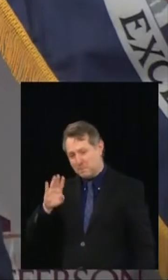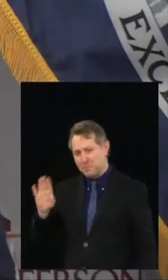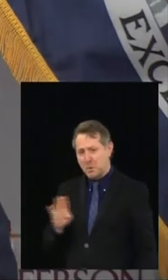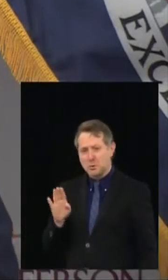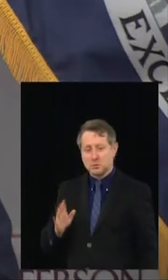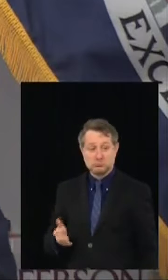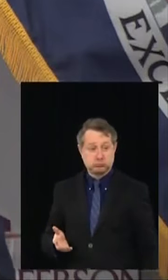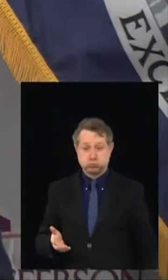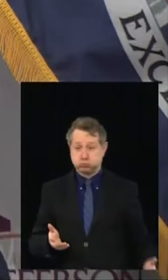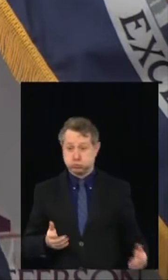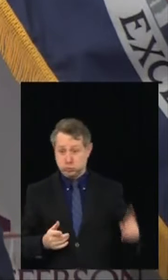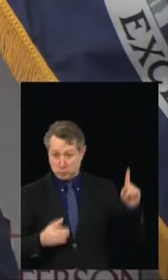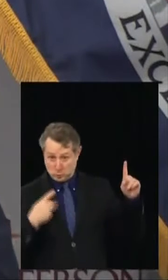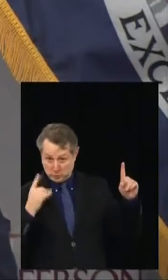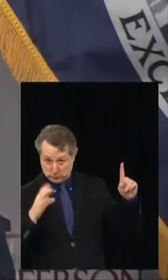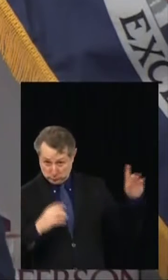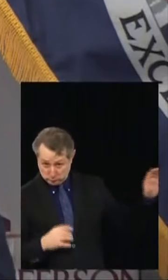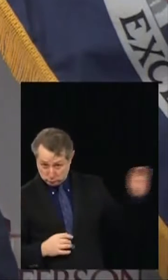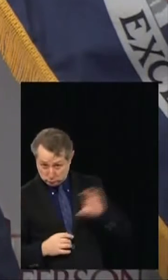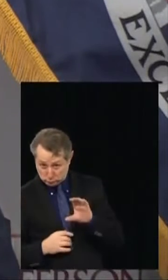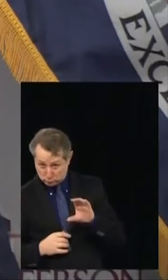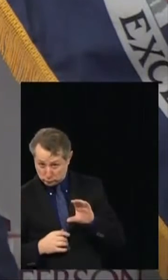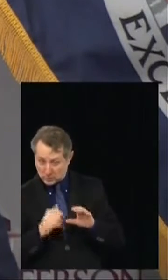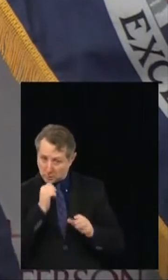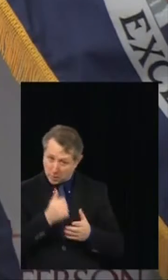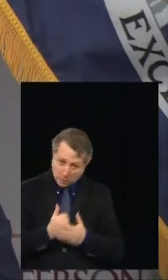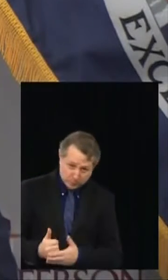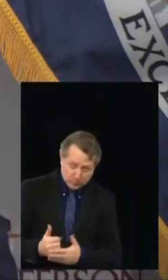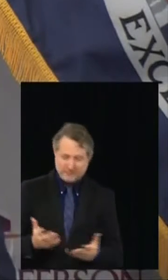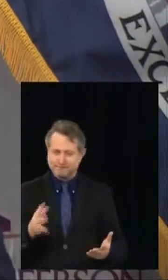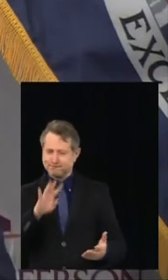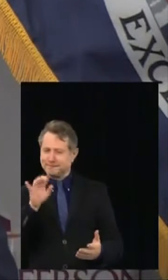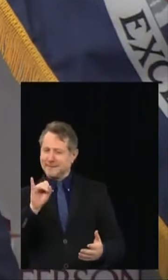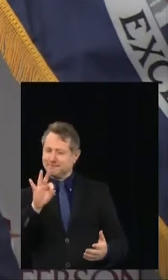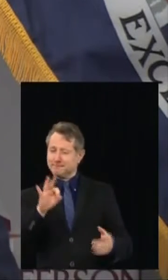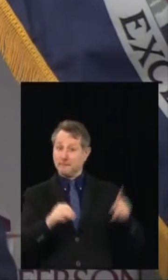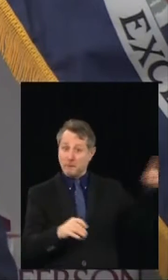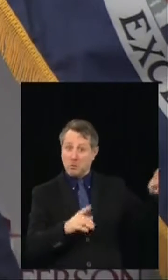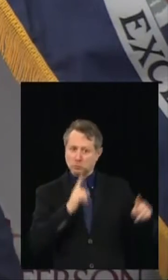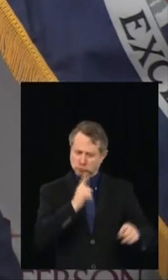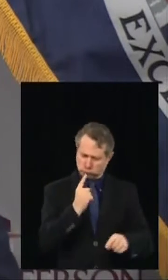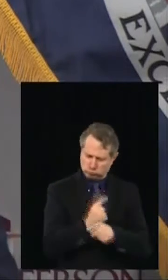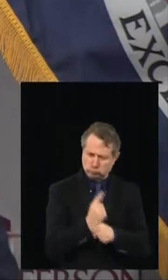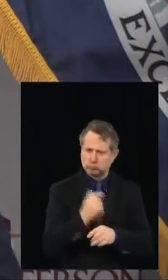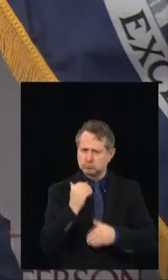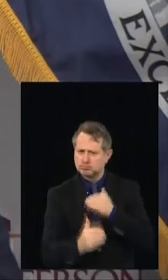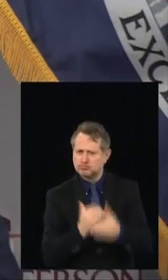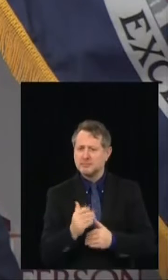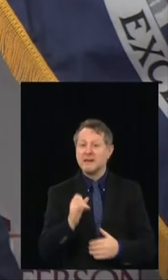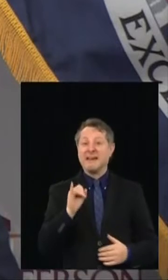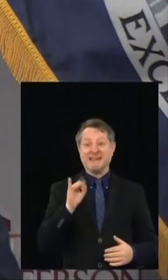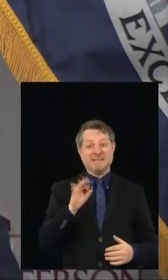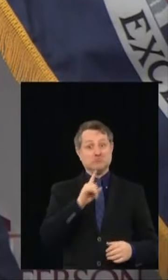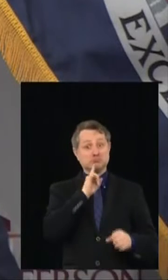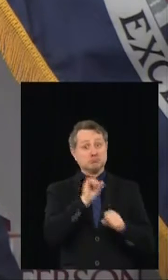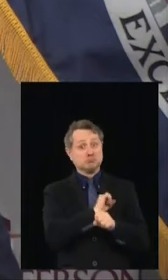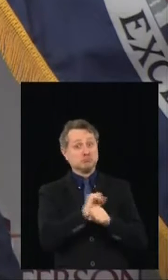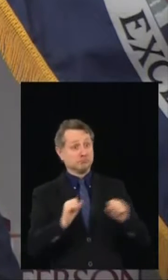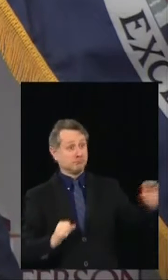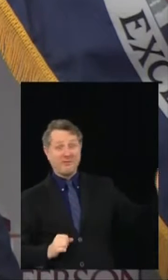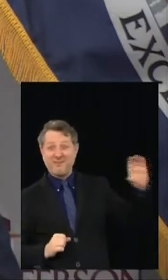in Washington. If they act responsibly and they give state governments the assistance they